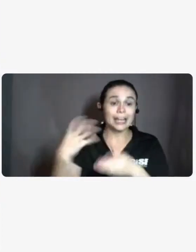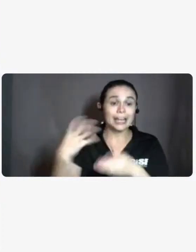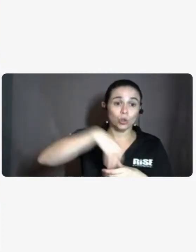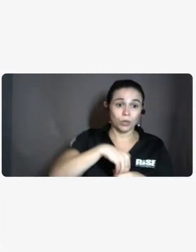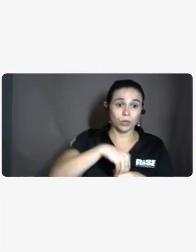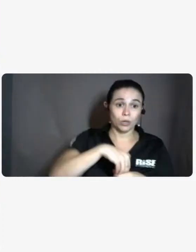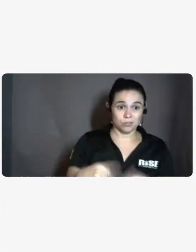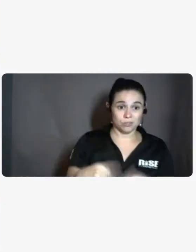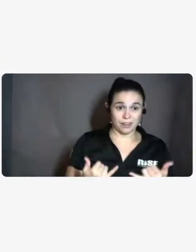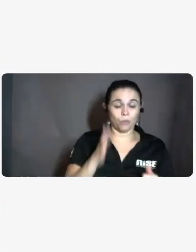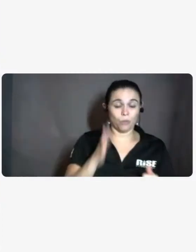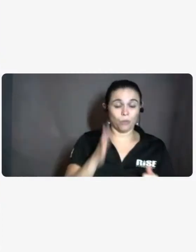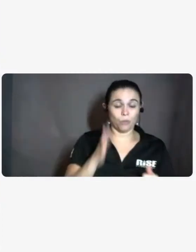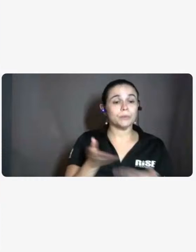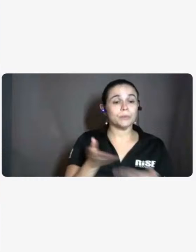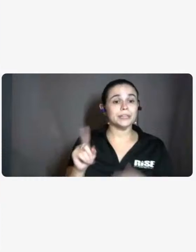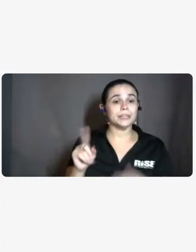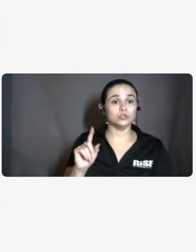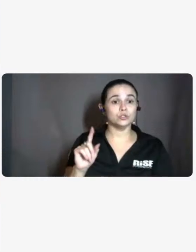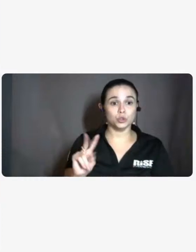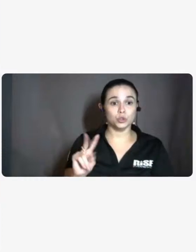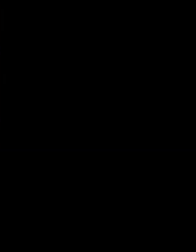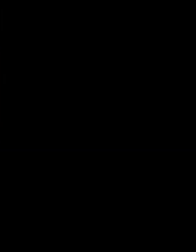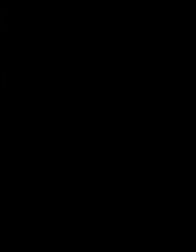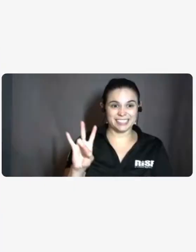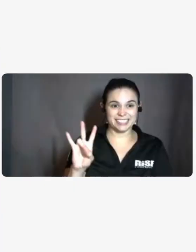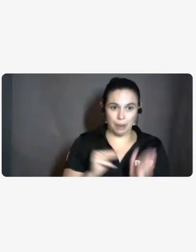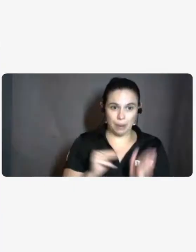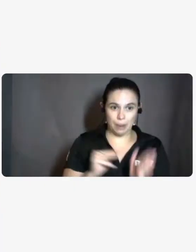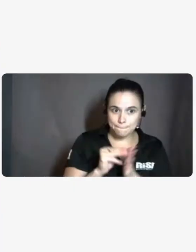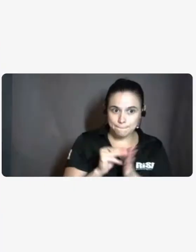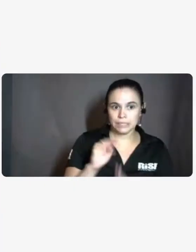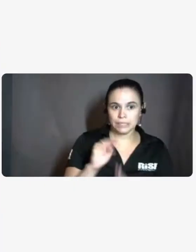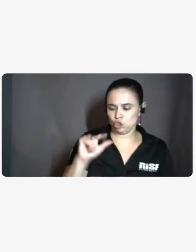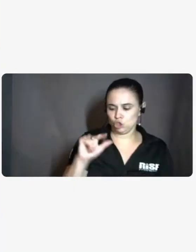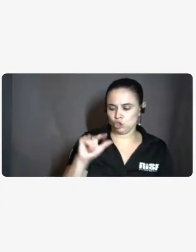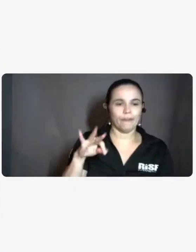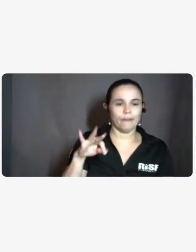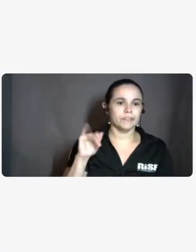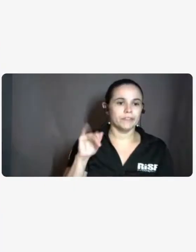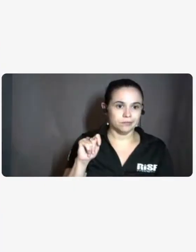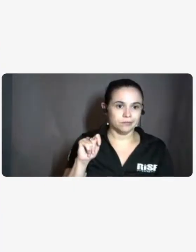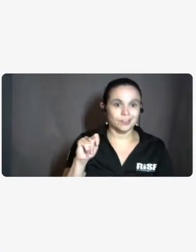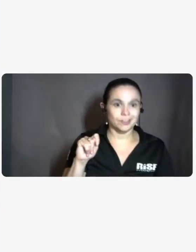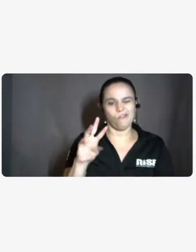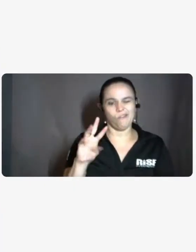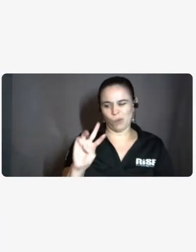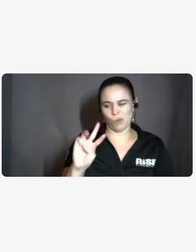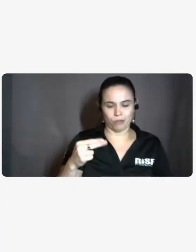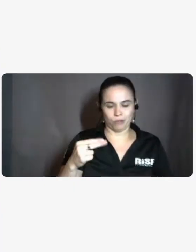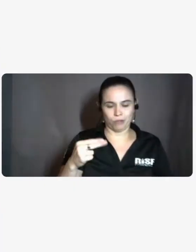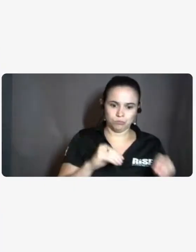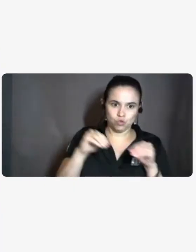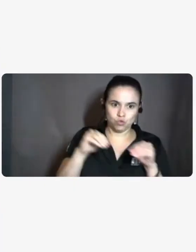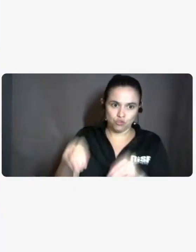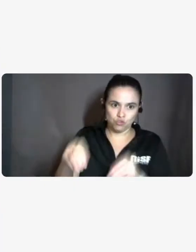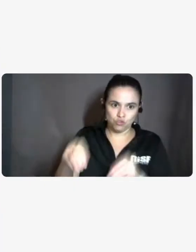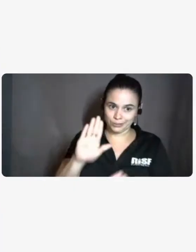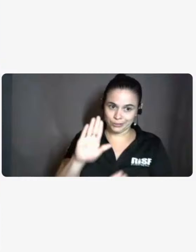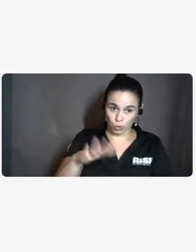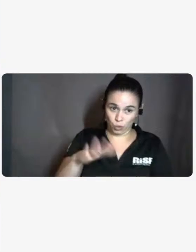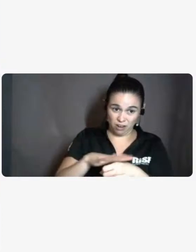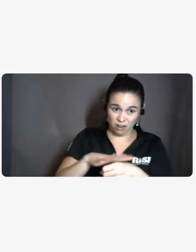of warehouses to your area. What they did was they addressed what was in